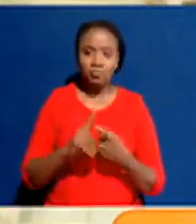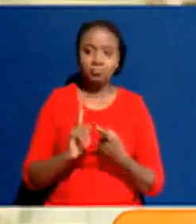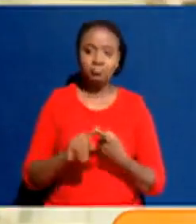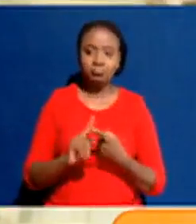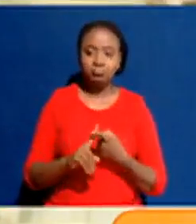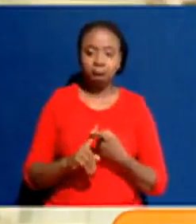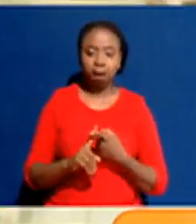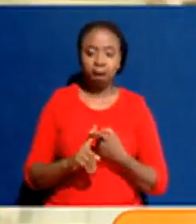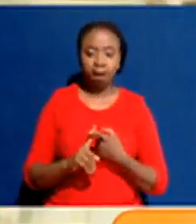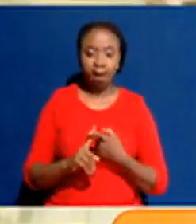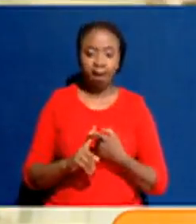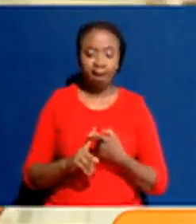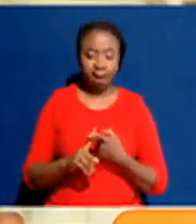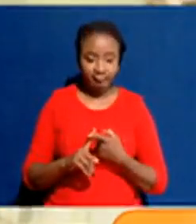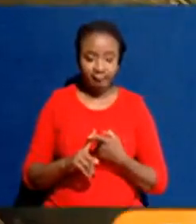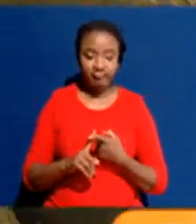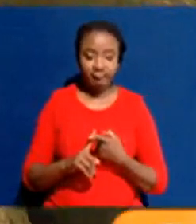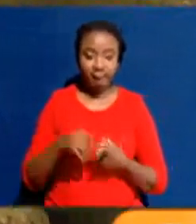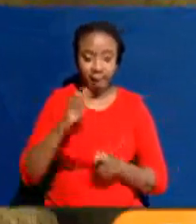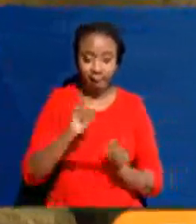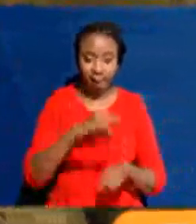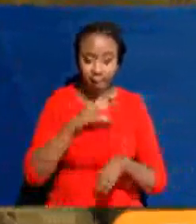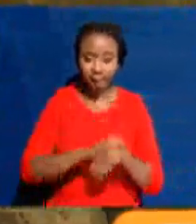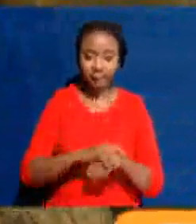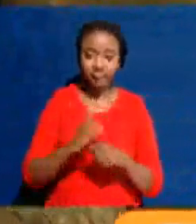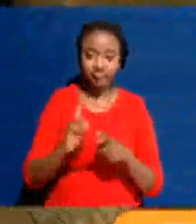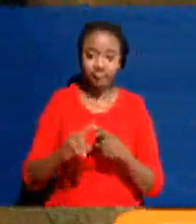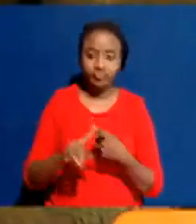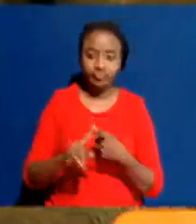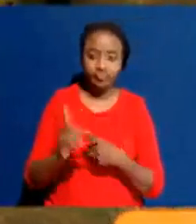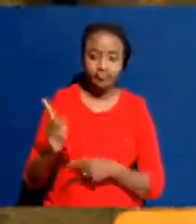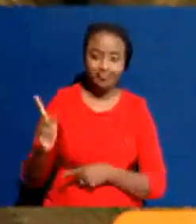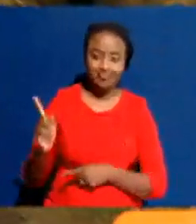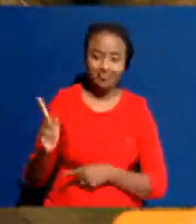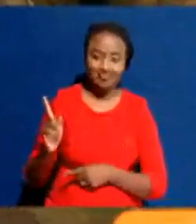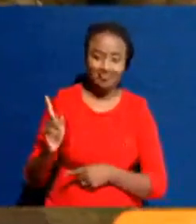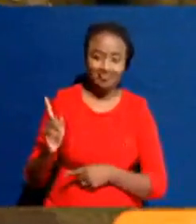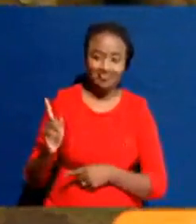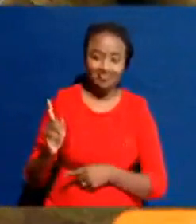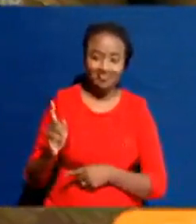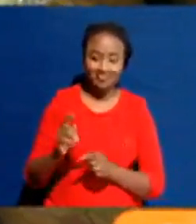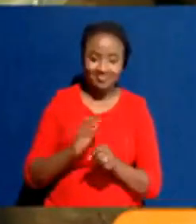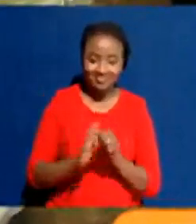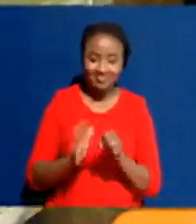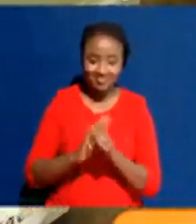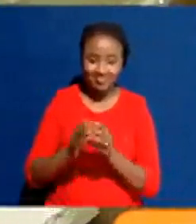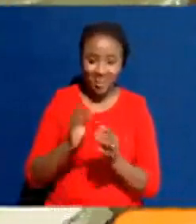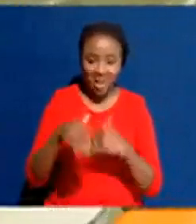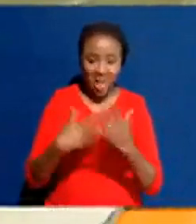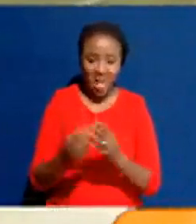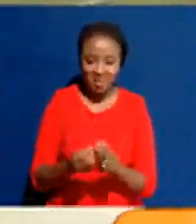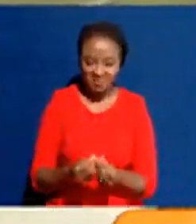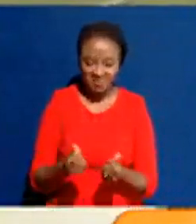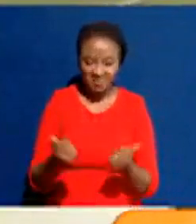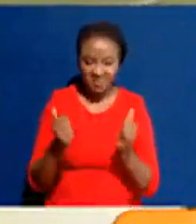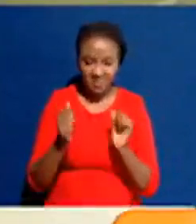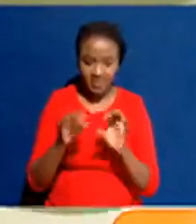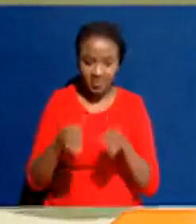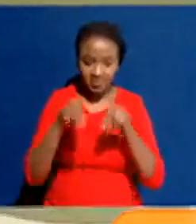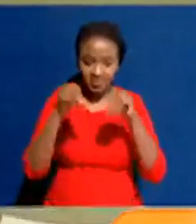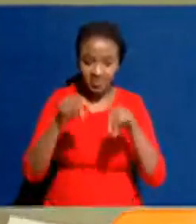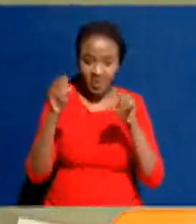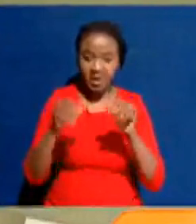cassava, we are able to get cassava chunks, which are the dried chippings, which we normally ground into flour. Away